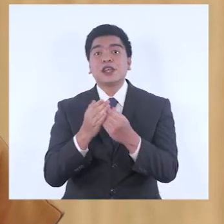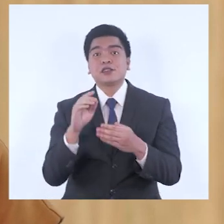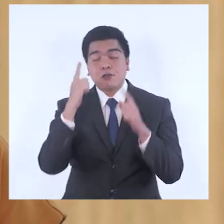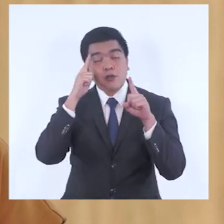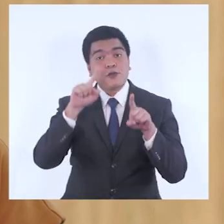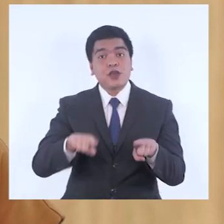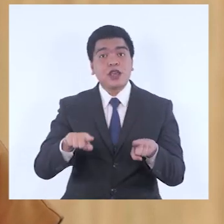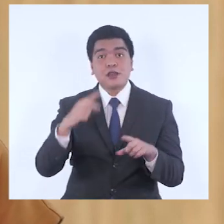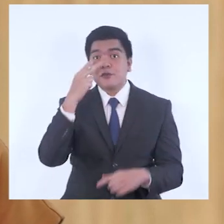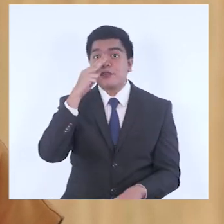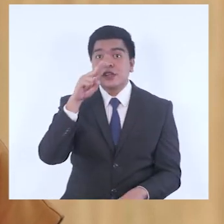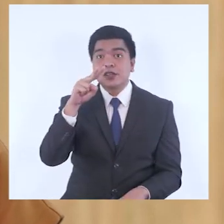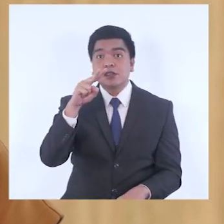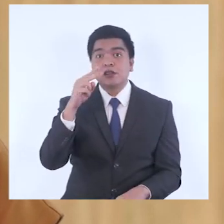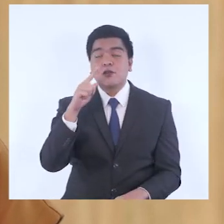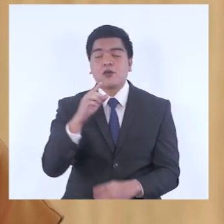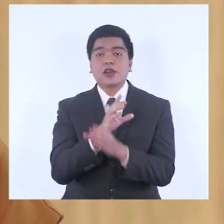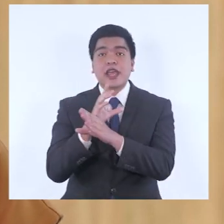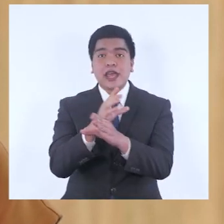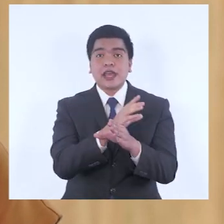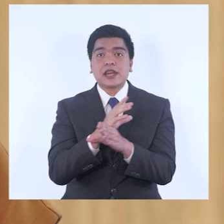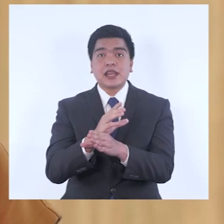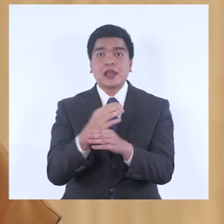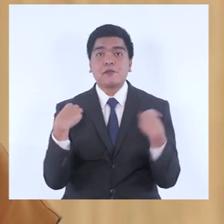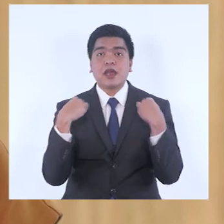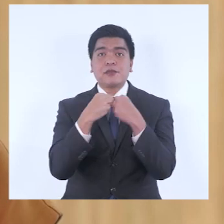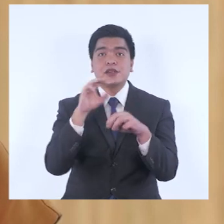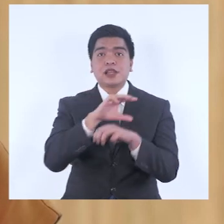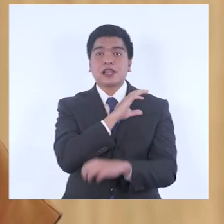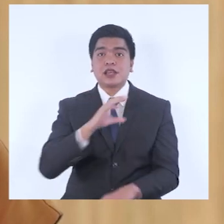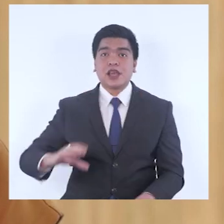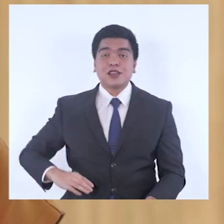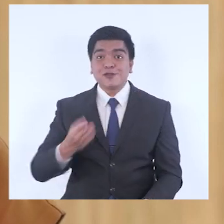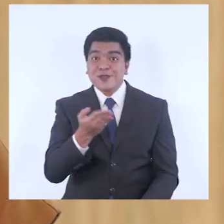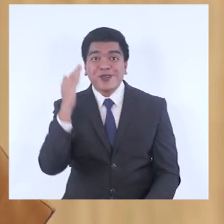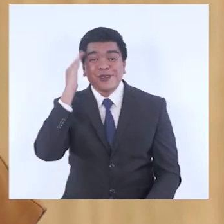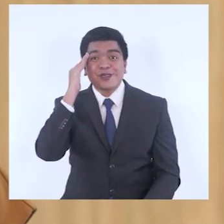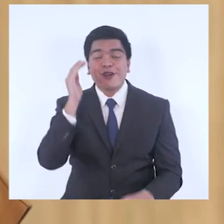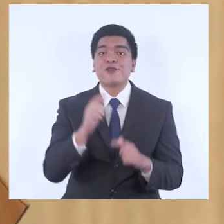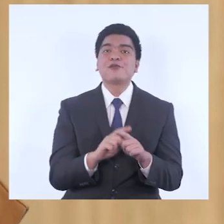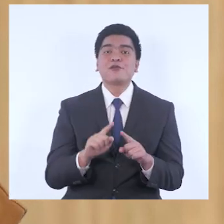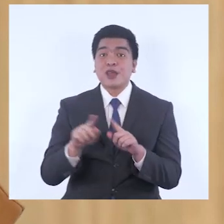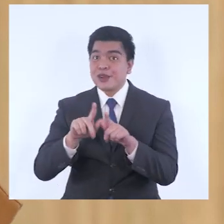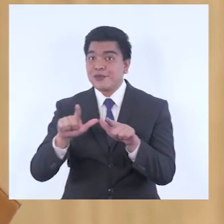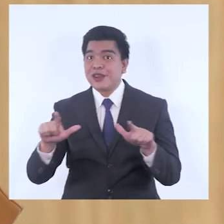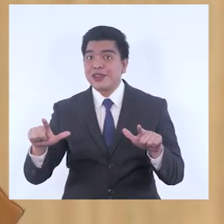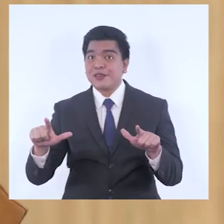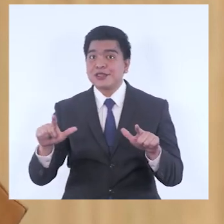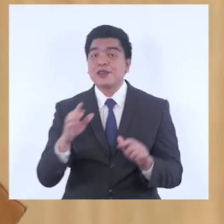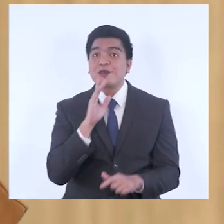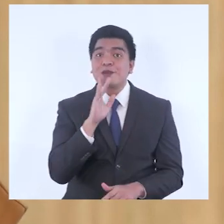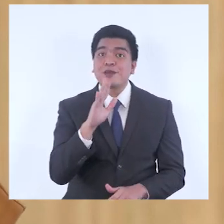Do you have an idea how many languages are spoken worldwide? I believe you may be surprised at